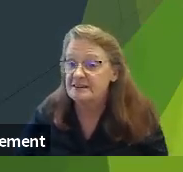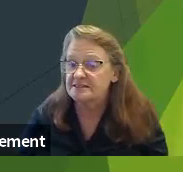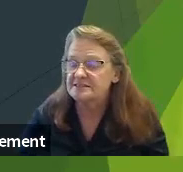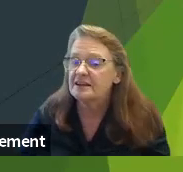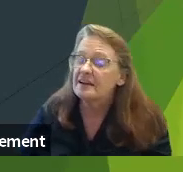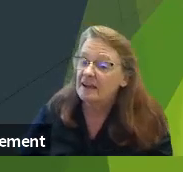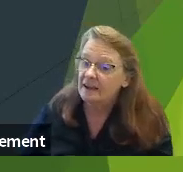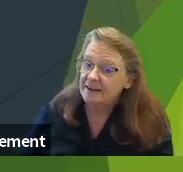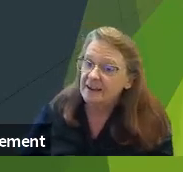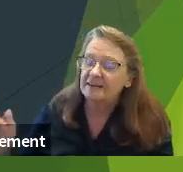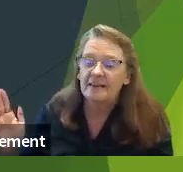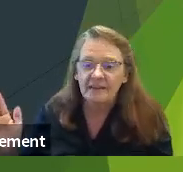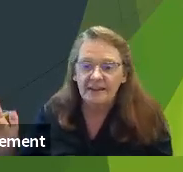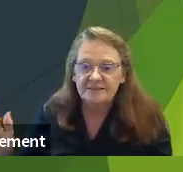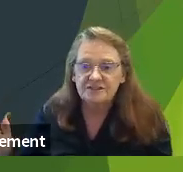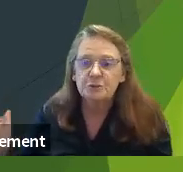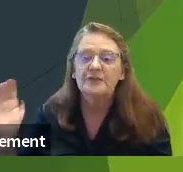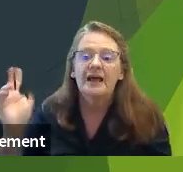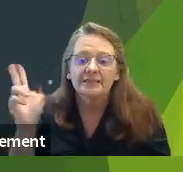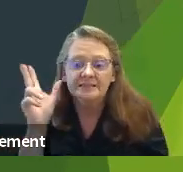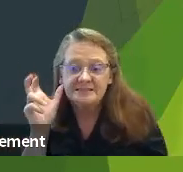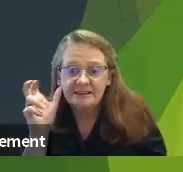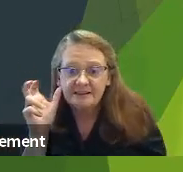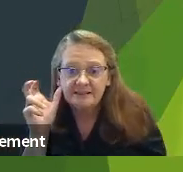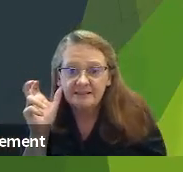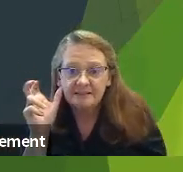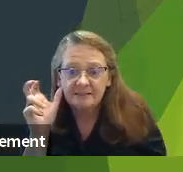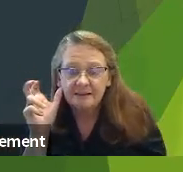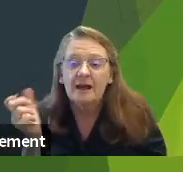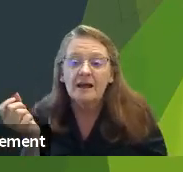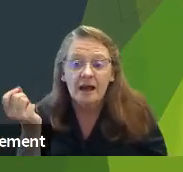being discussed. And again, that has to do with listening,